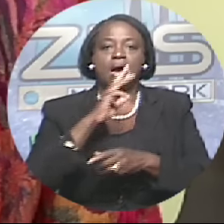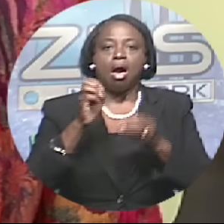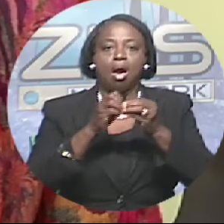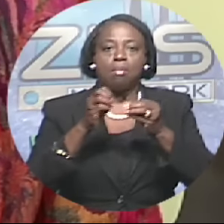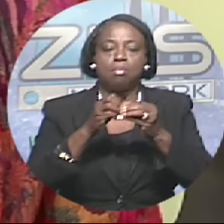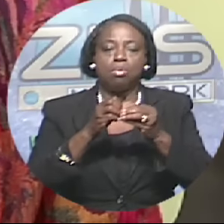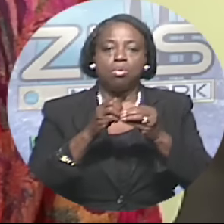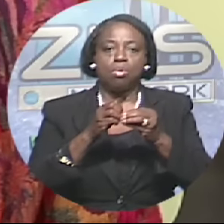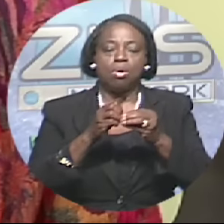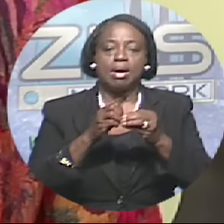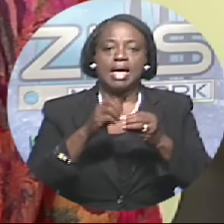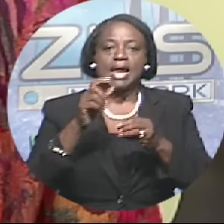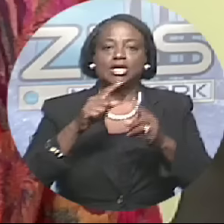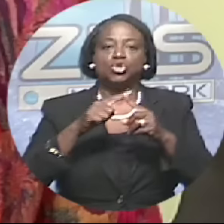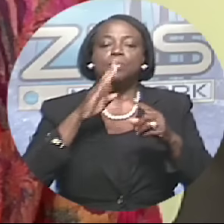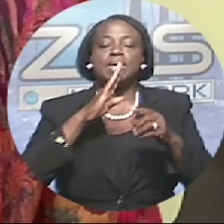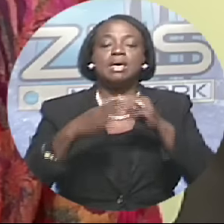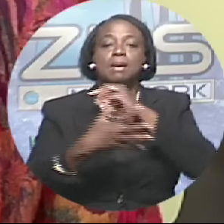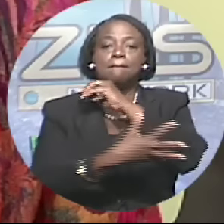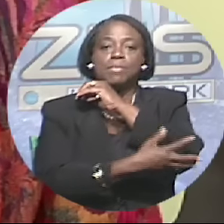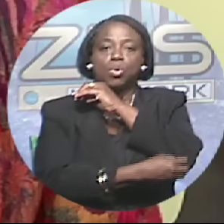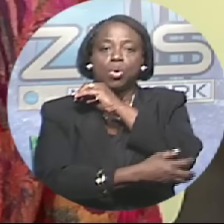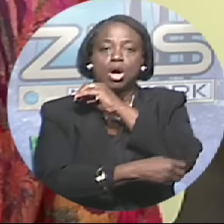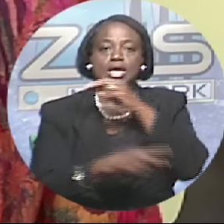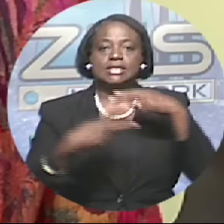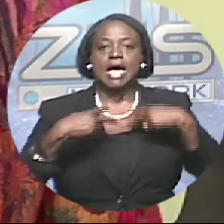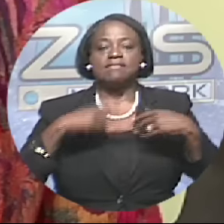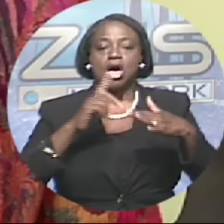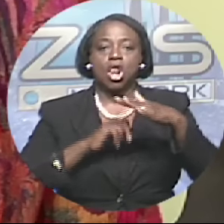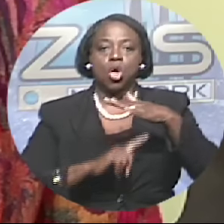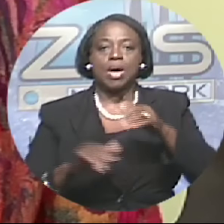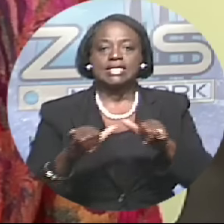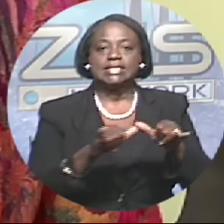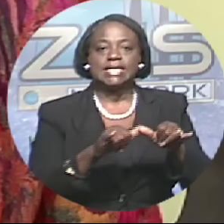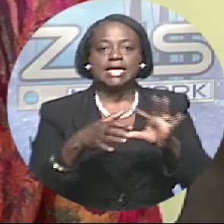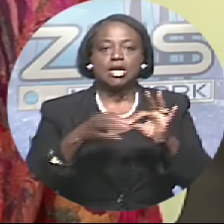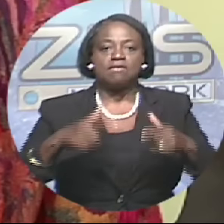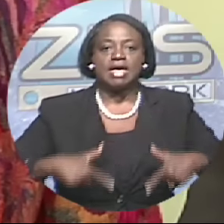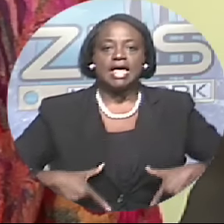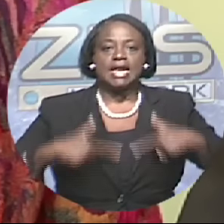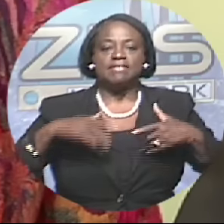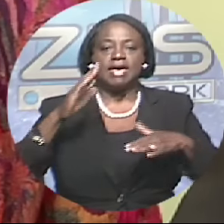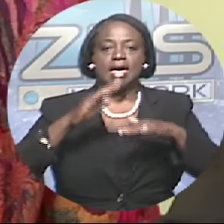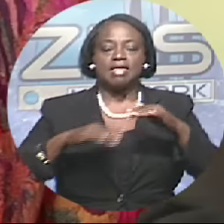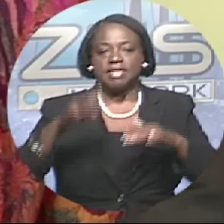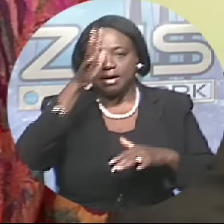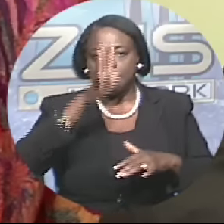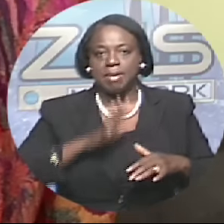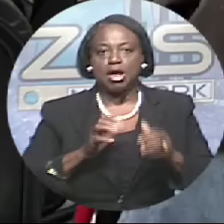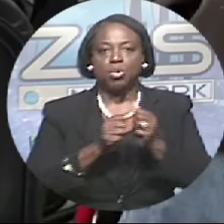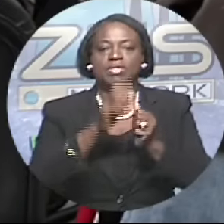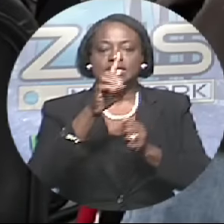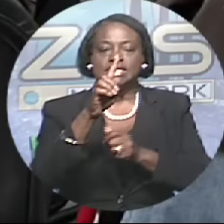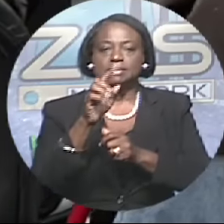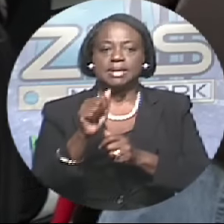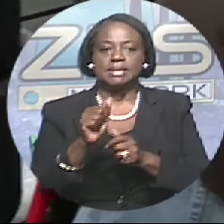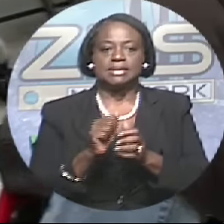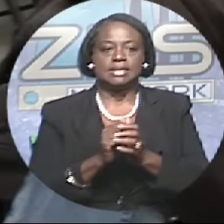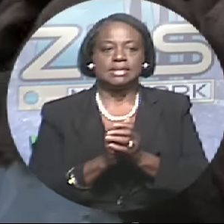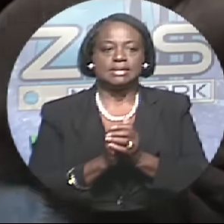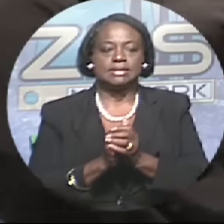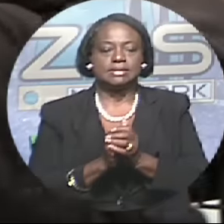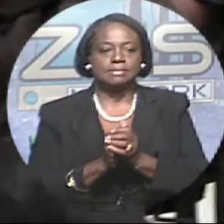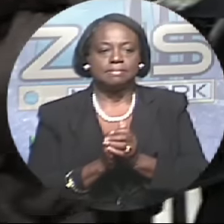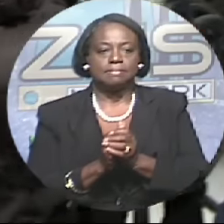more likely to be poor or to have a lower standard of living than men with disabilities.